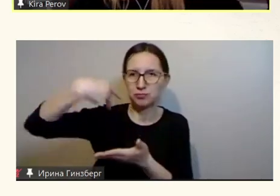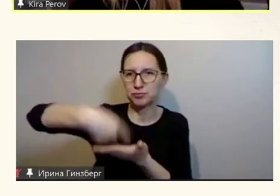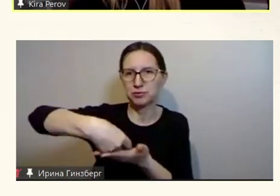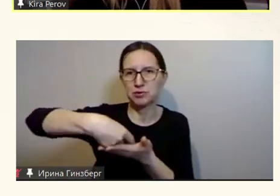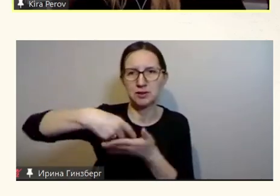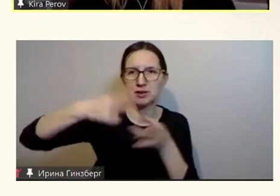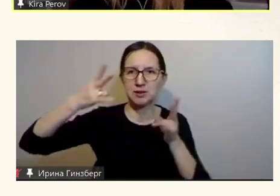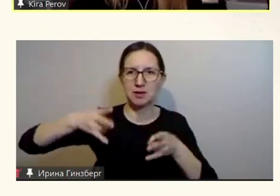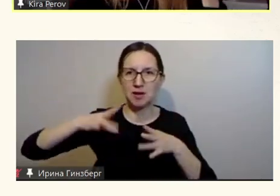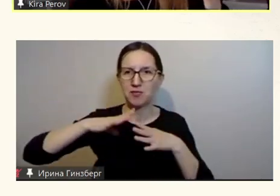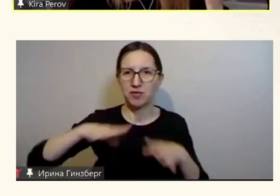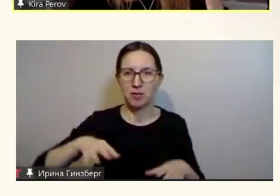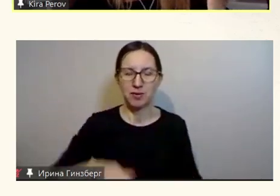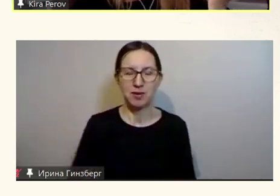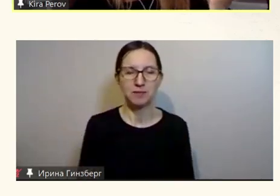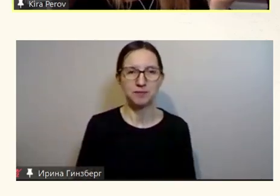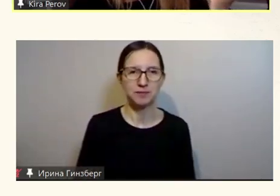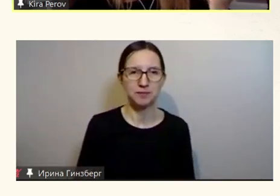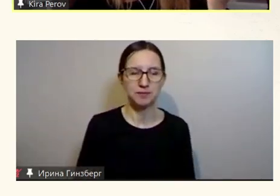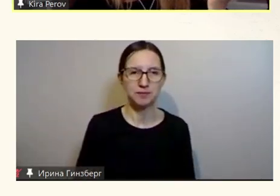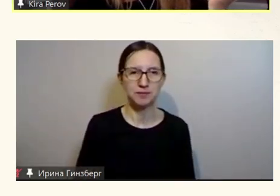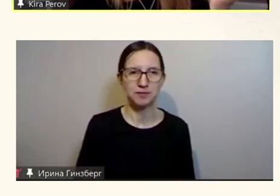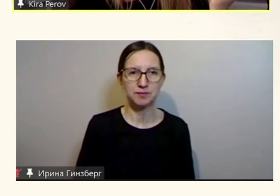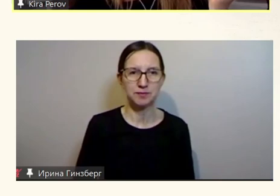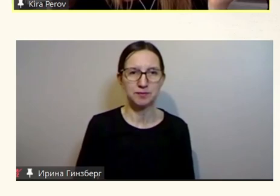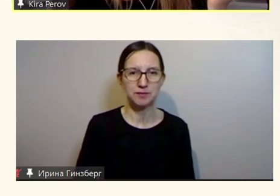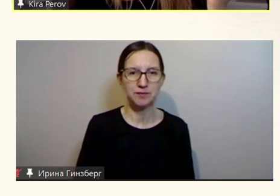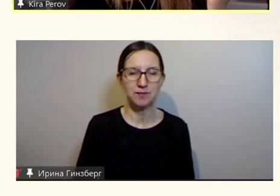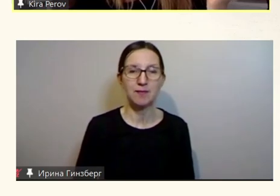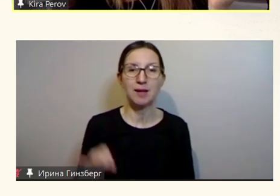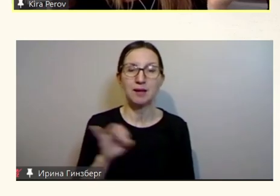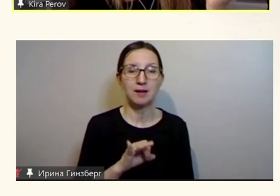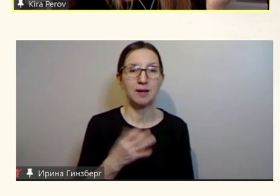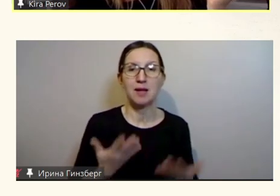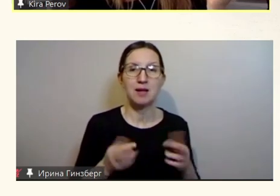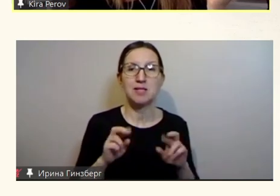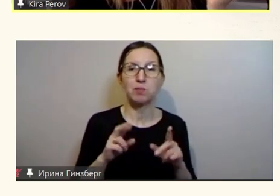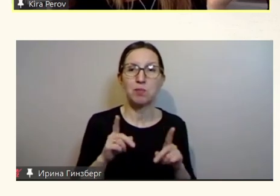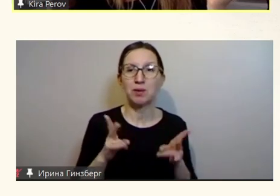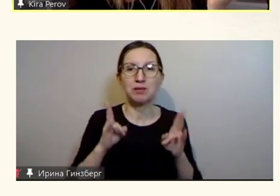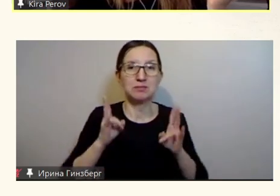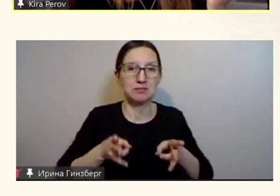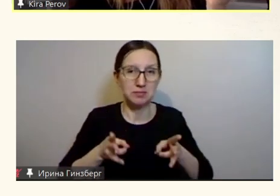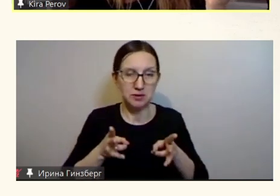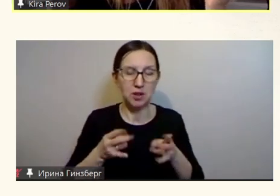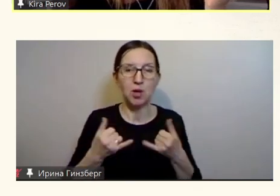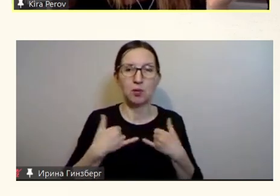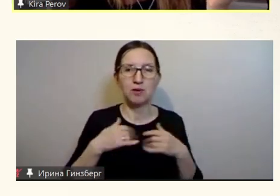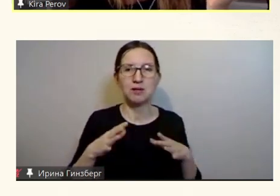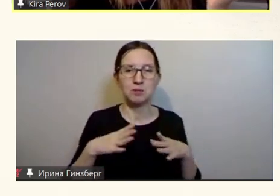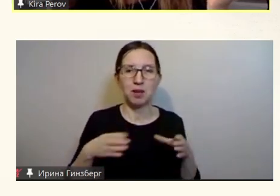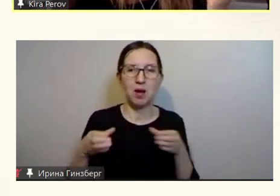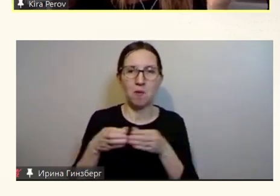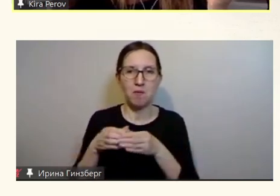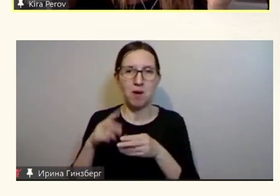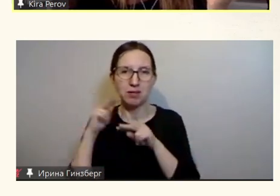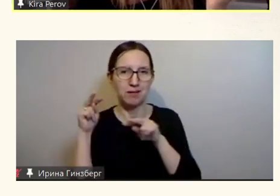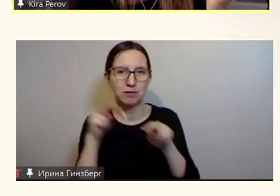you know, if anything happened, they would grab her right away. So these are pretty dangerous projects.